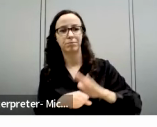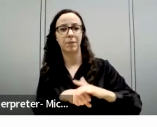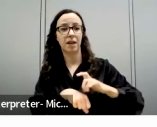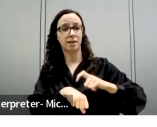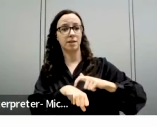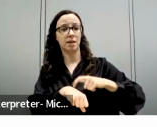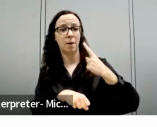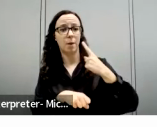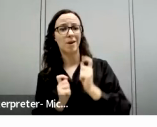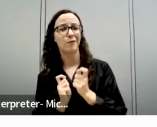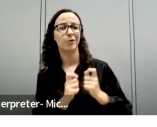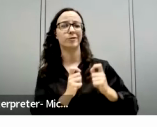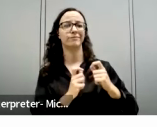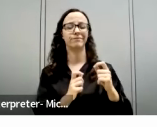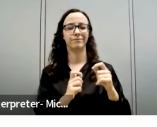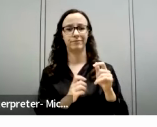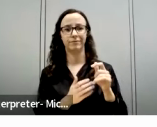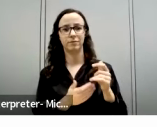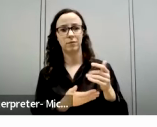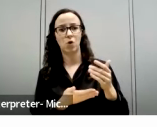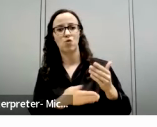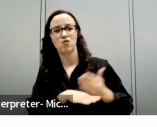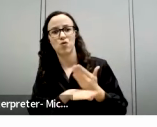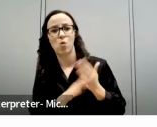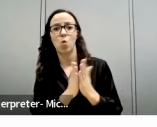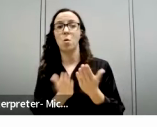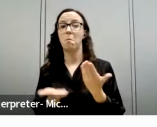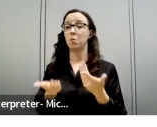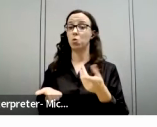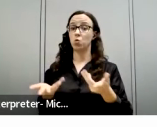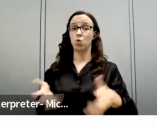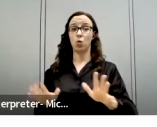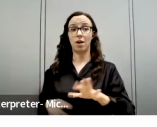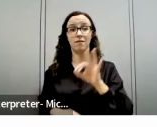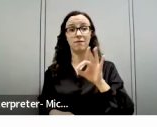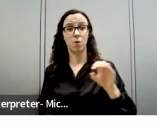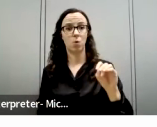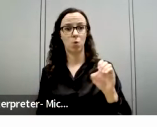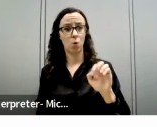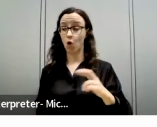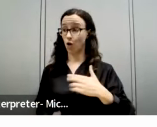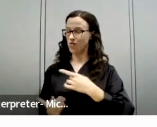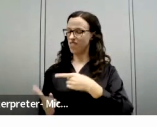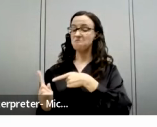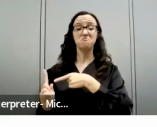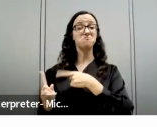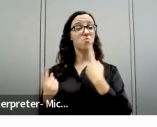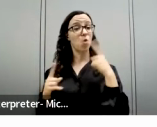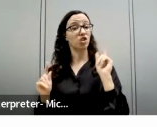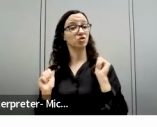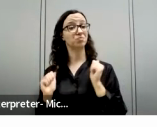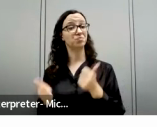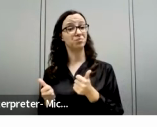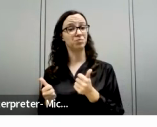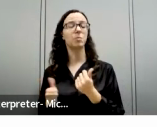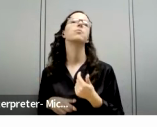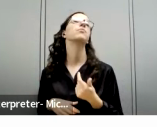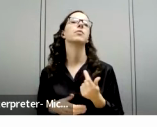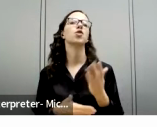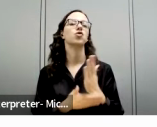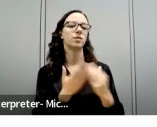book, especially if you already found an OER that perhaps you already like, you've adopted, you're using it, it works great. So this is